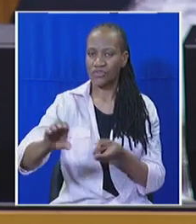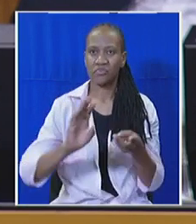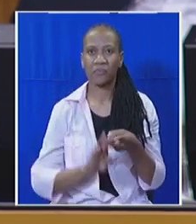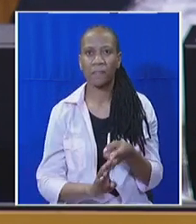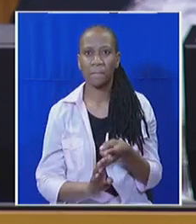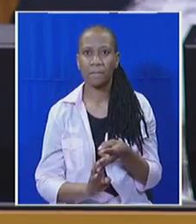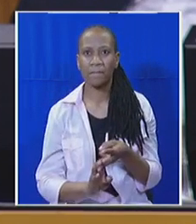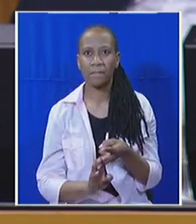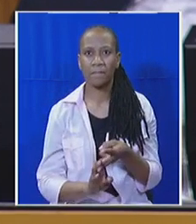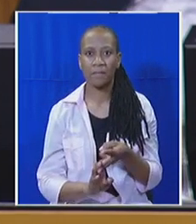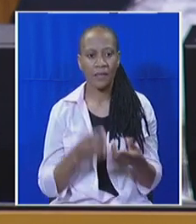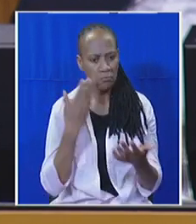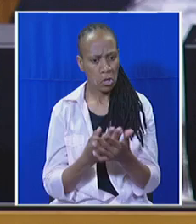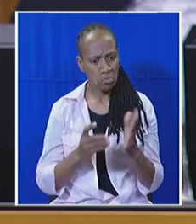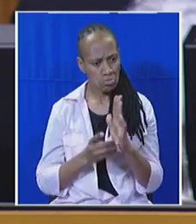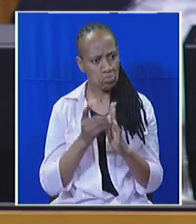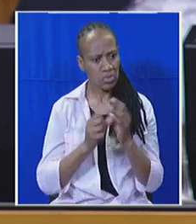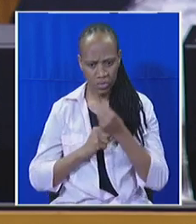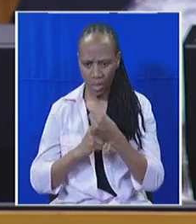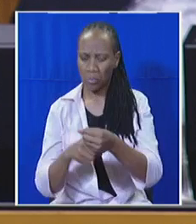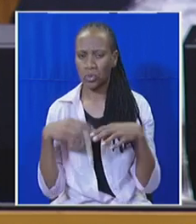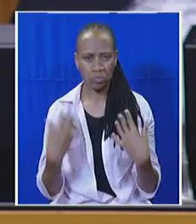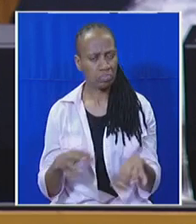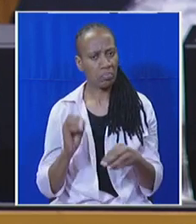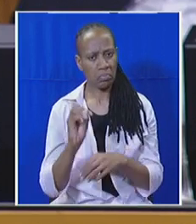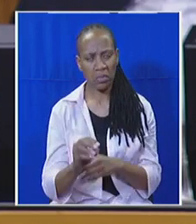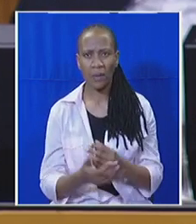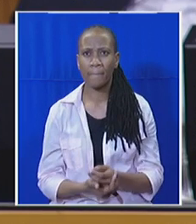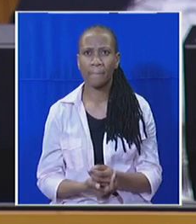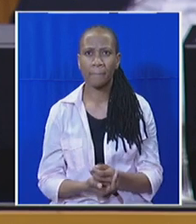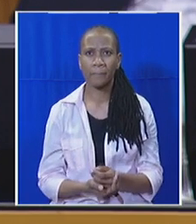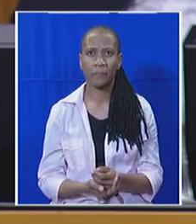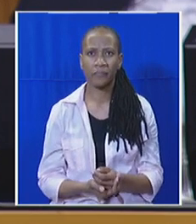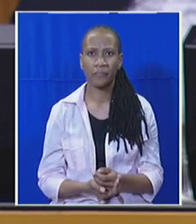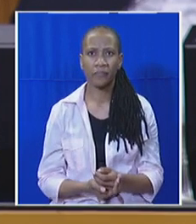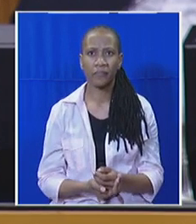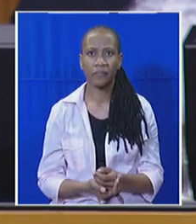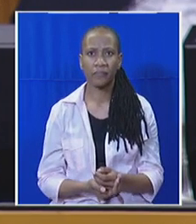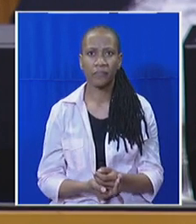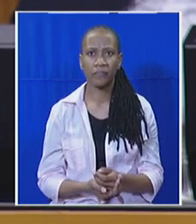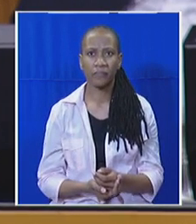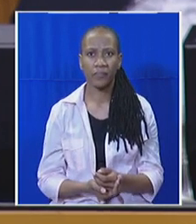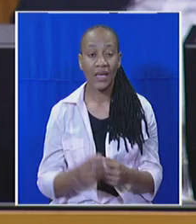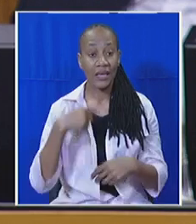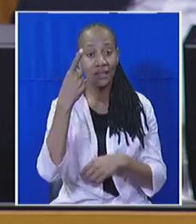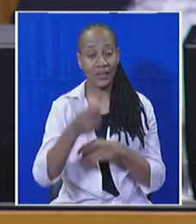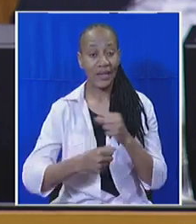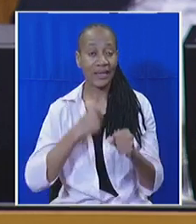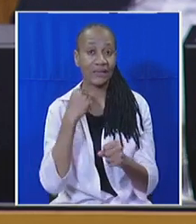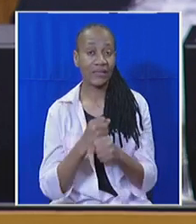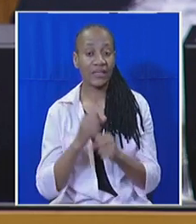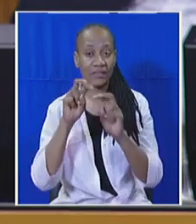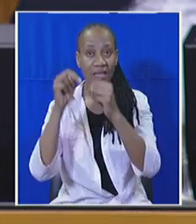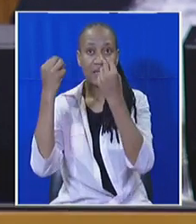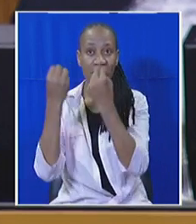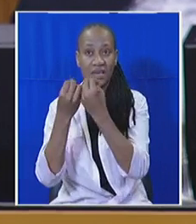given support to develop and premiere new works that will be featured on the main program of next year's National